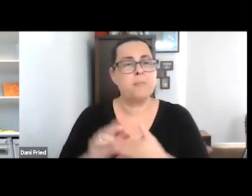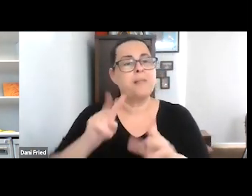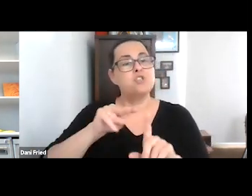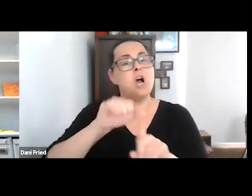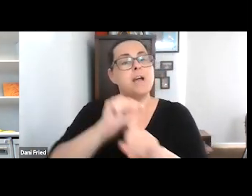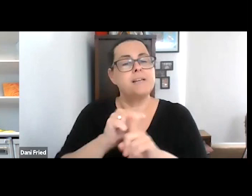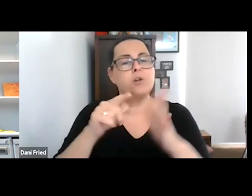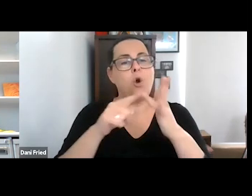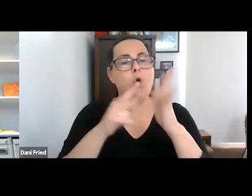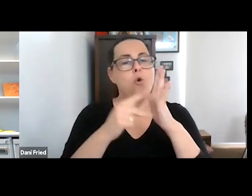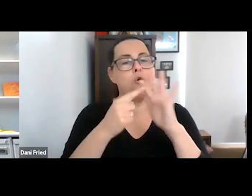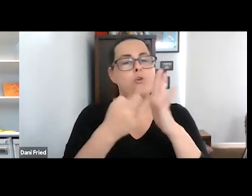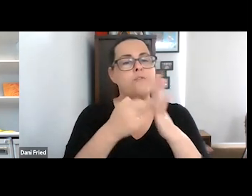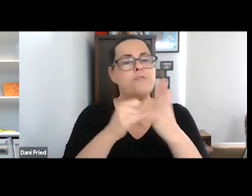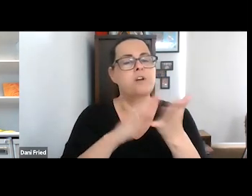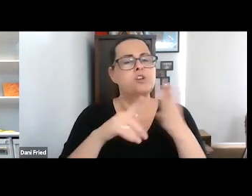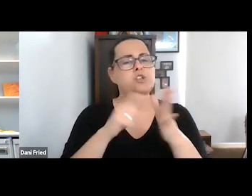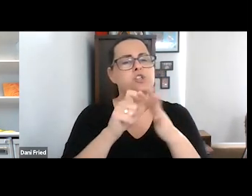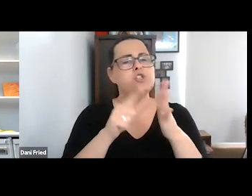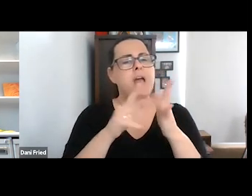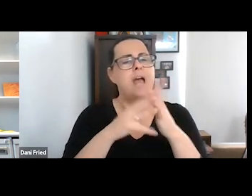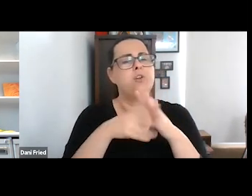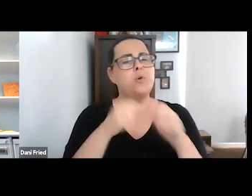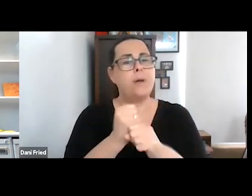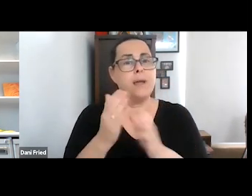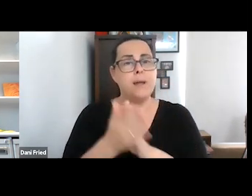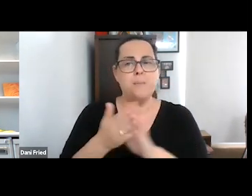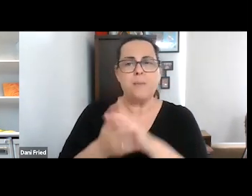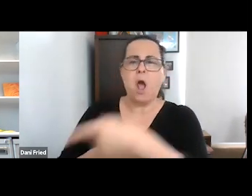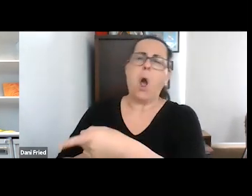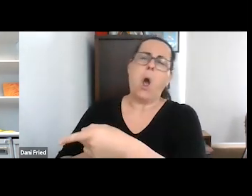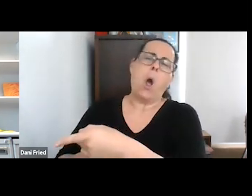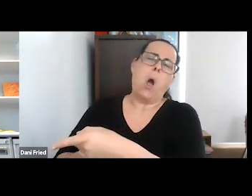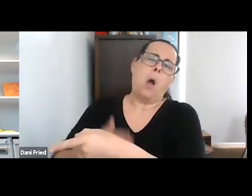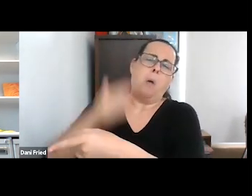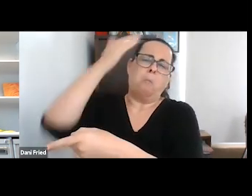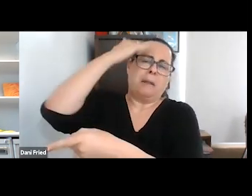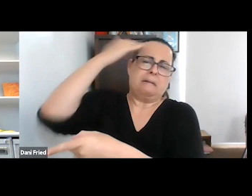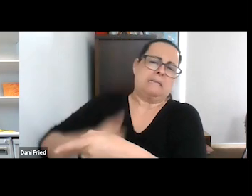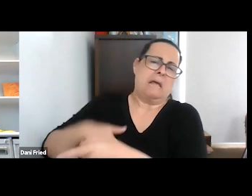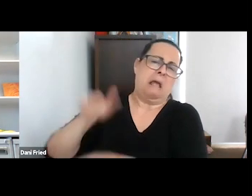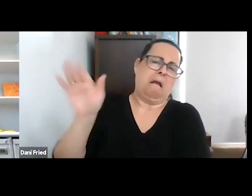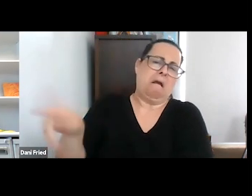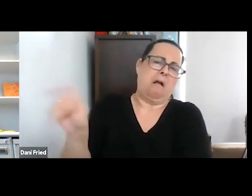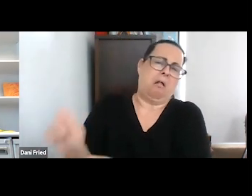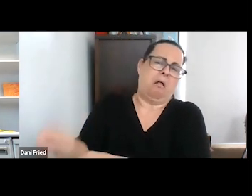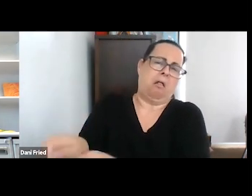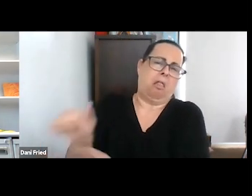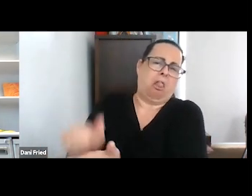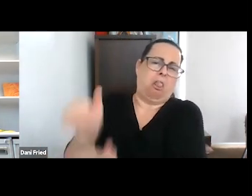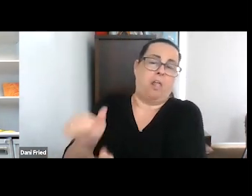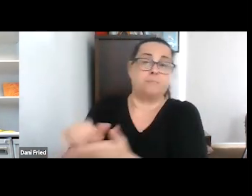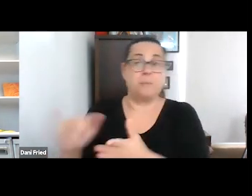diagnostic overshadowing. So that's where everything is seen through the lens of the mental illness. So a person might go